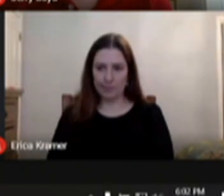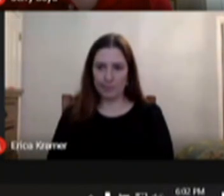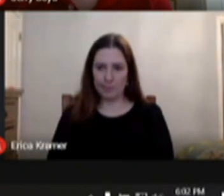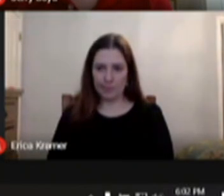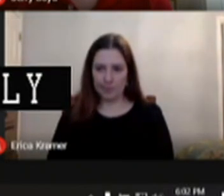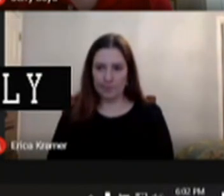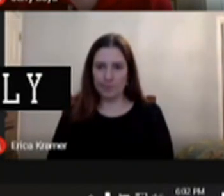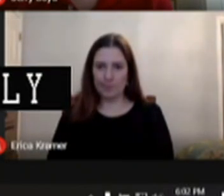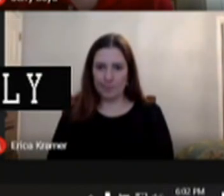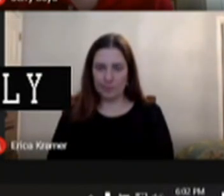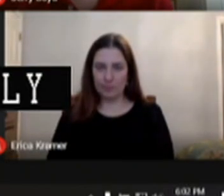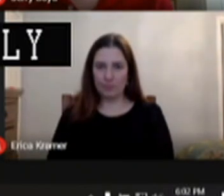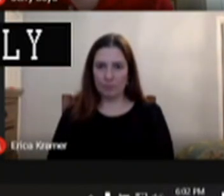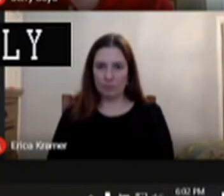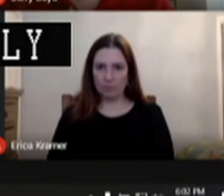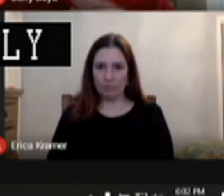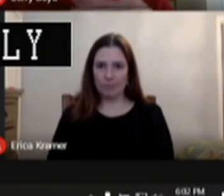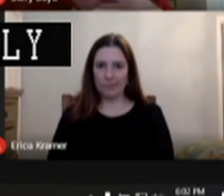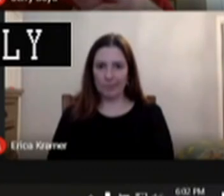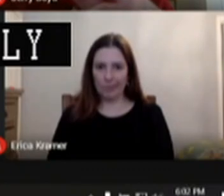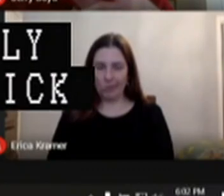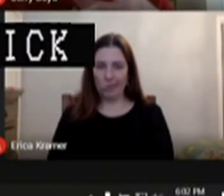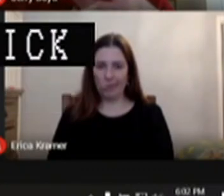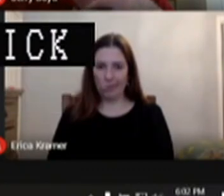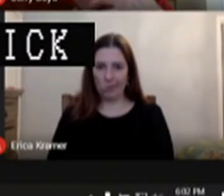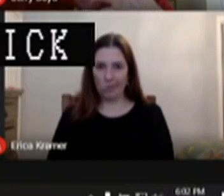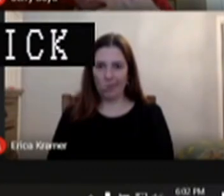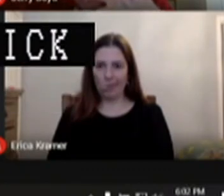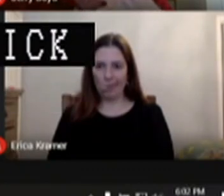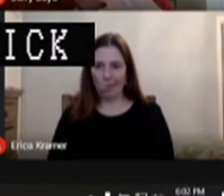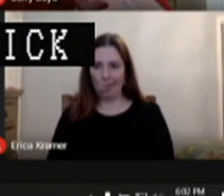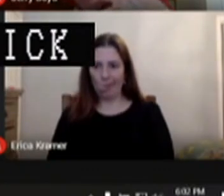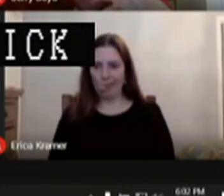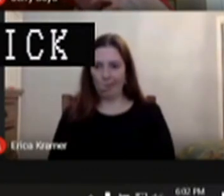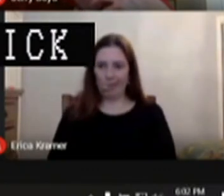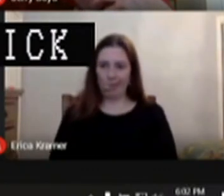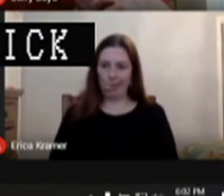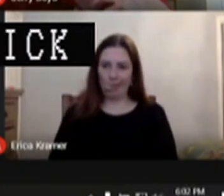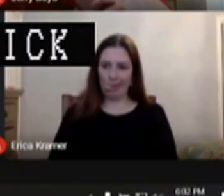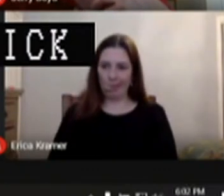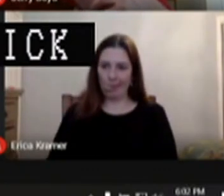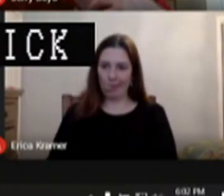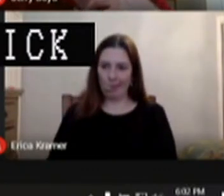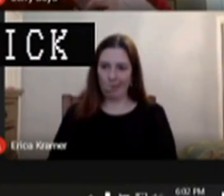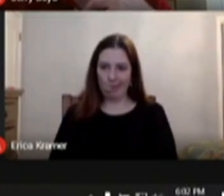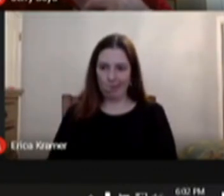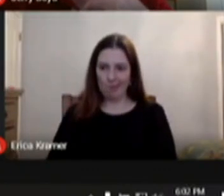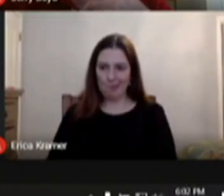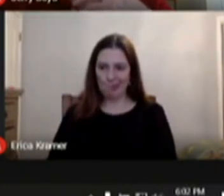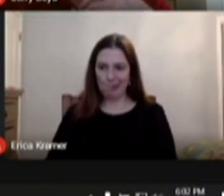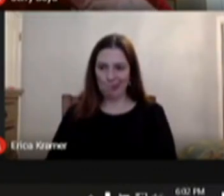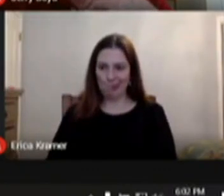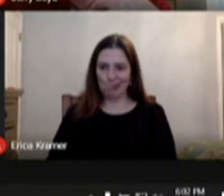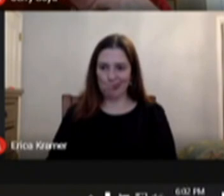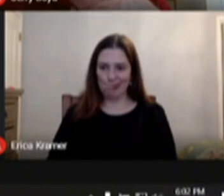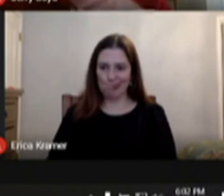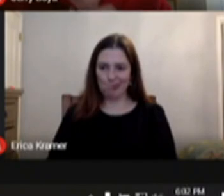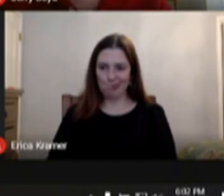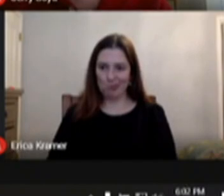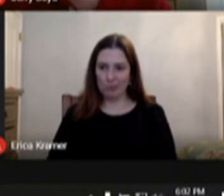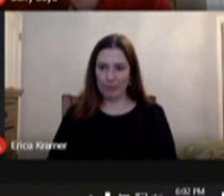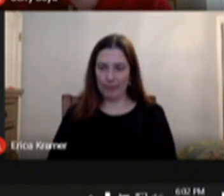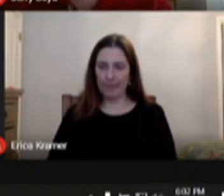with brick and how the design is planning to mitigate those. So we understand that joint size,